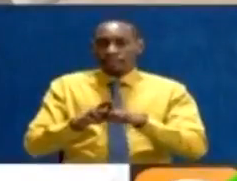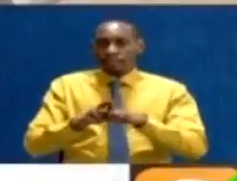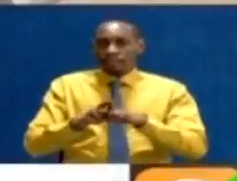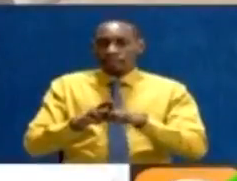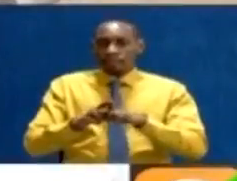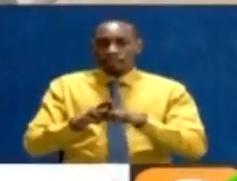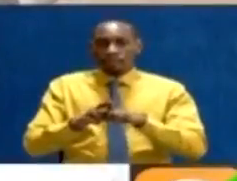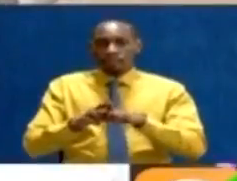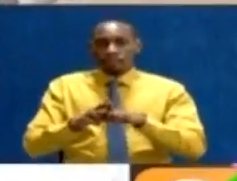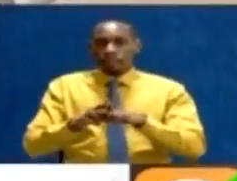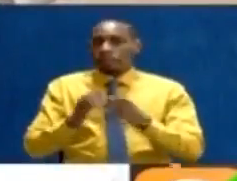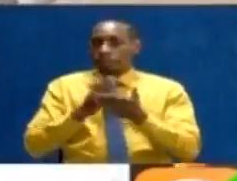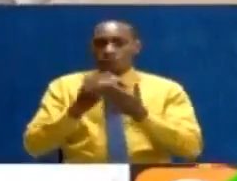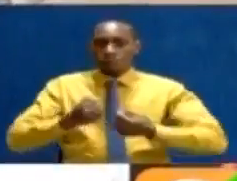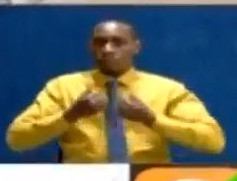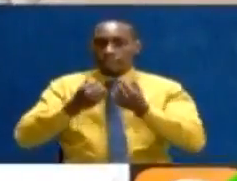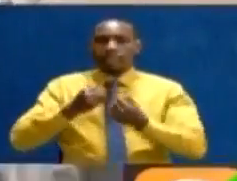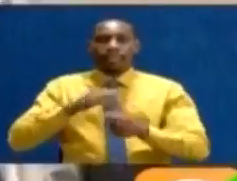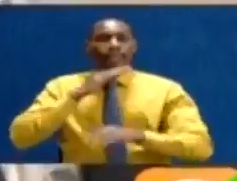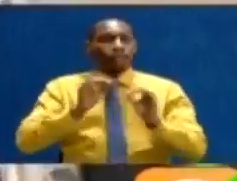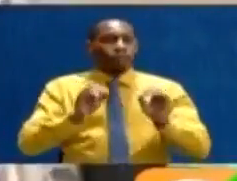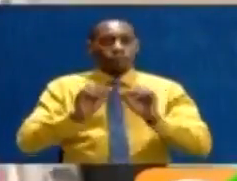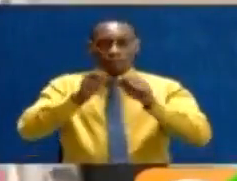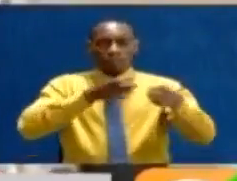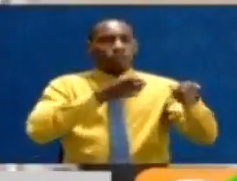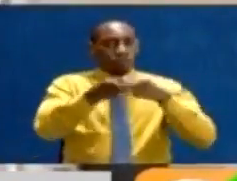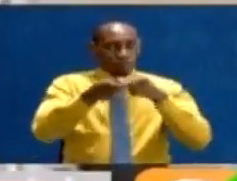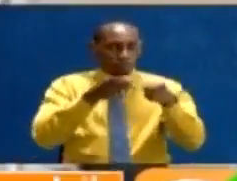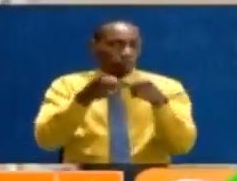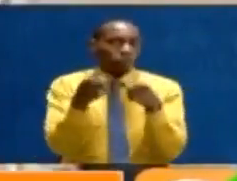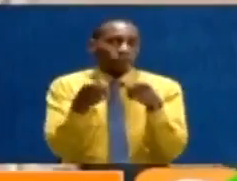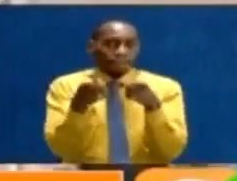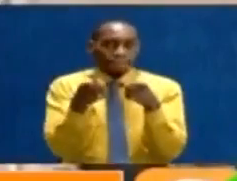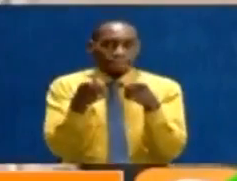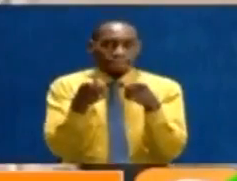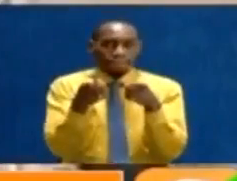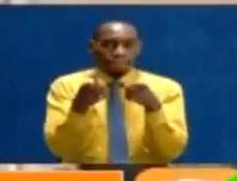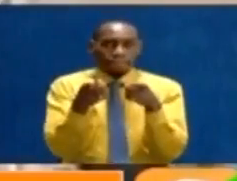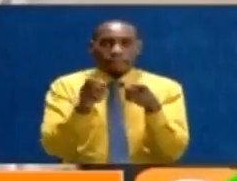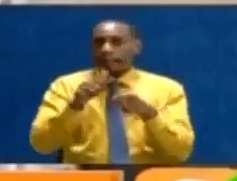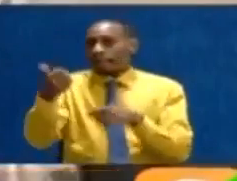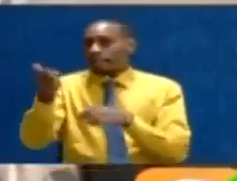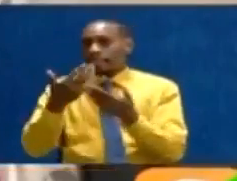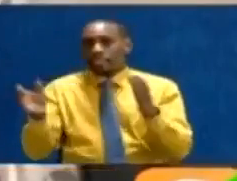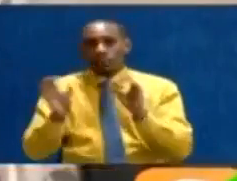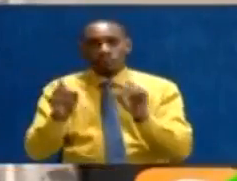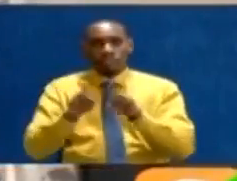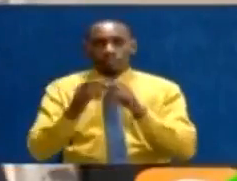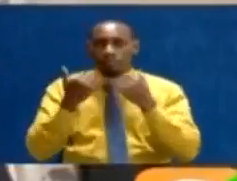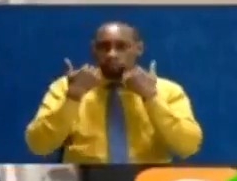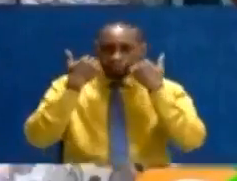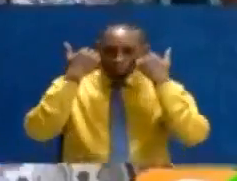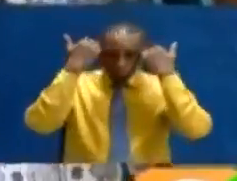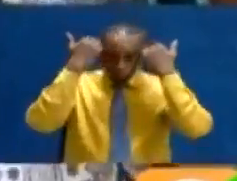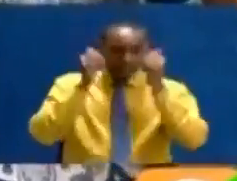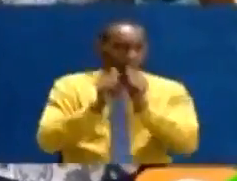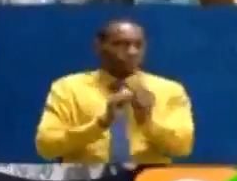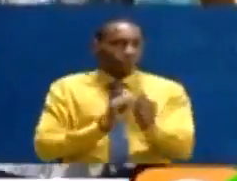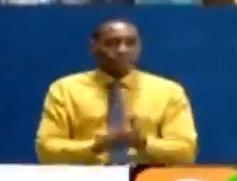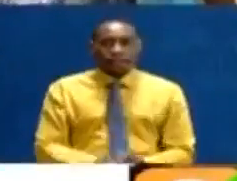tu, si eti ni ugonjwa ya kuua, ni ugonjwa ya kumanage, sio mambo mengine. Na stress, una